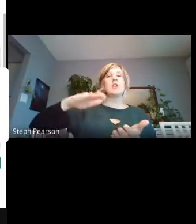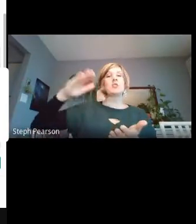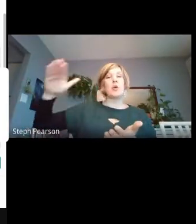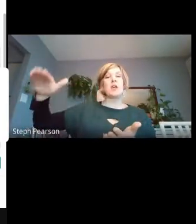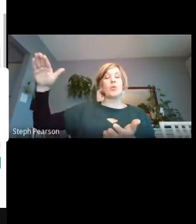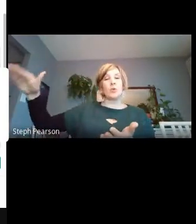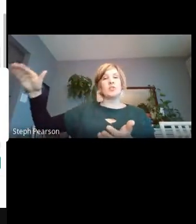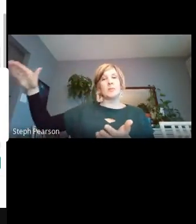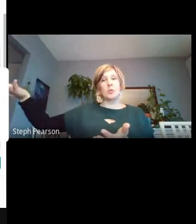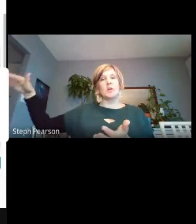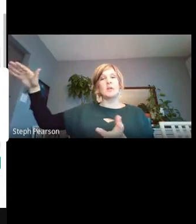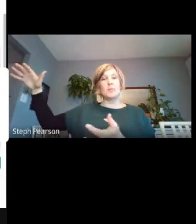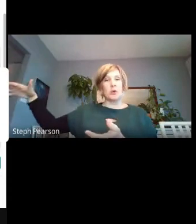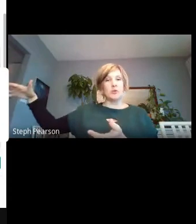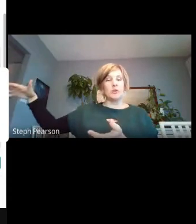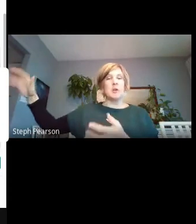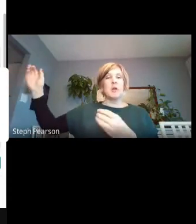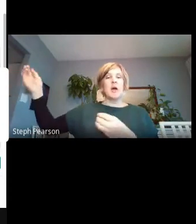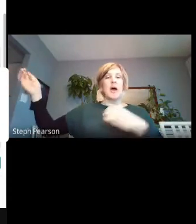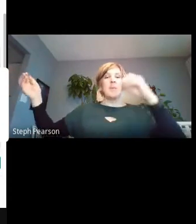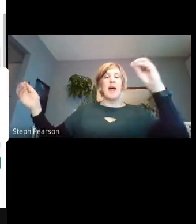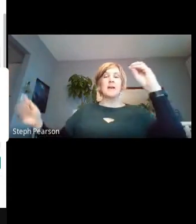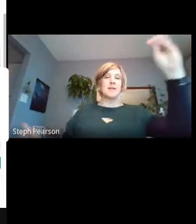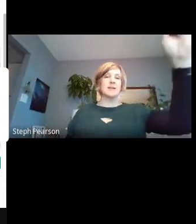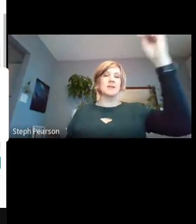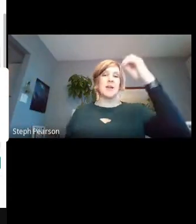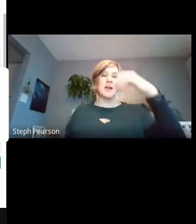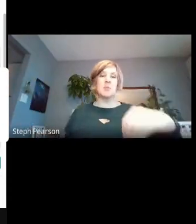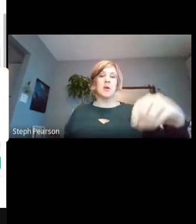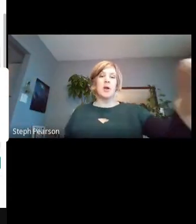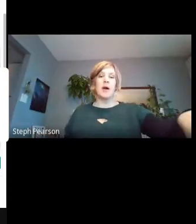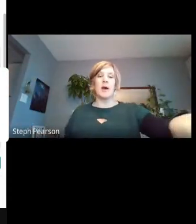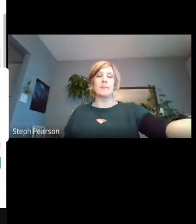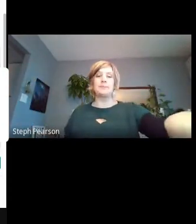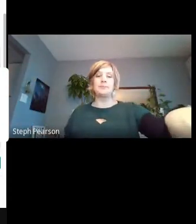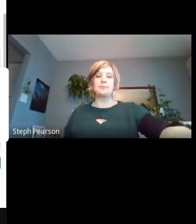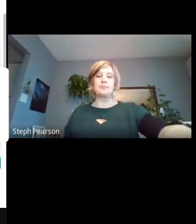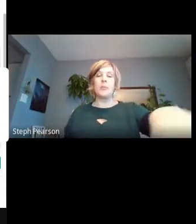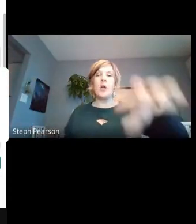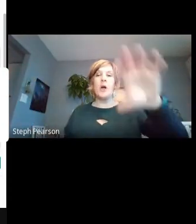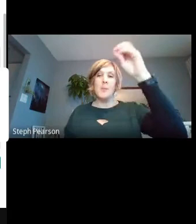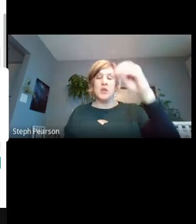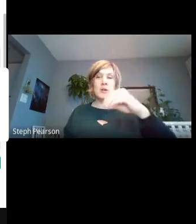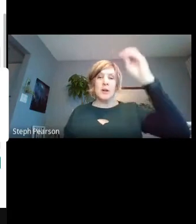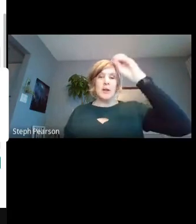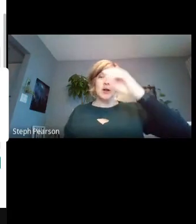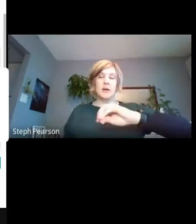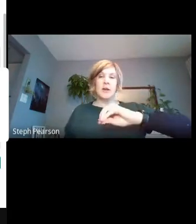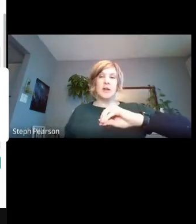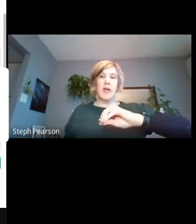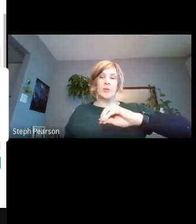breakout each breakout room subsequently built um has that same um option